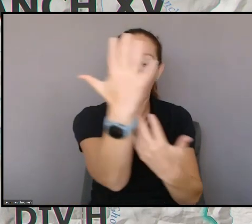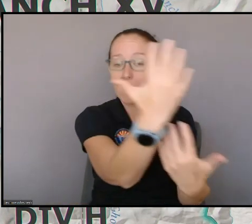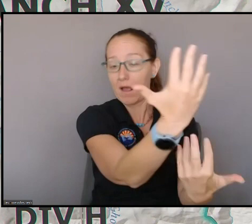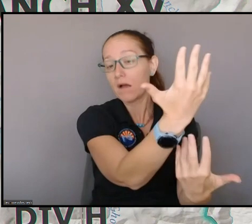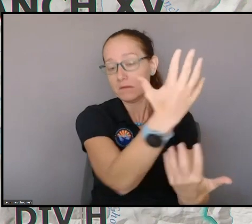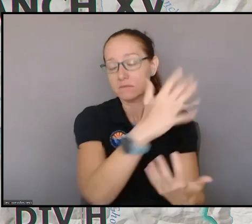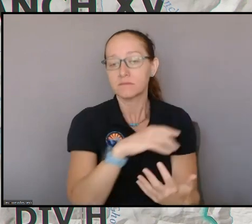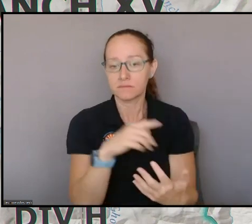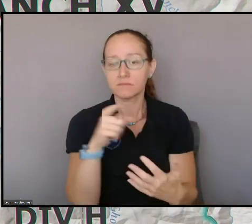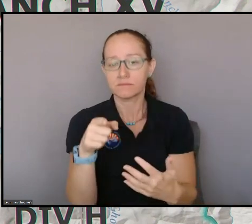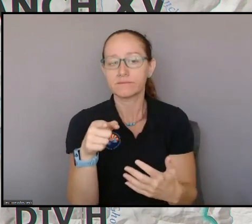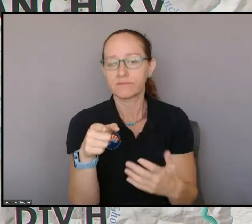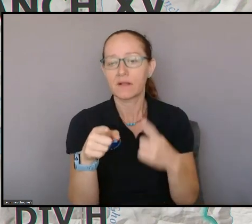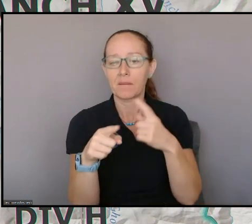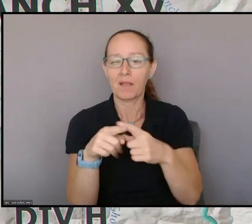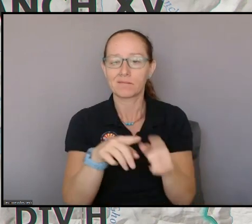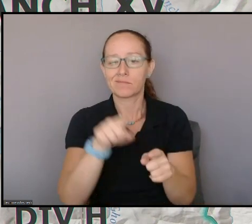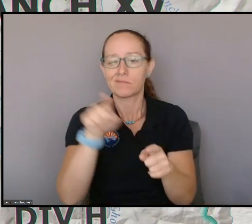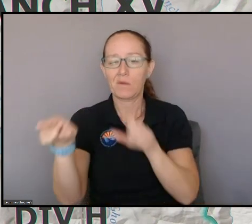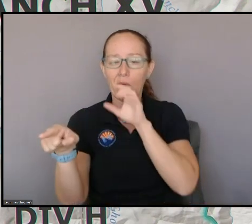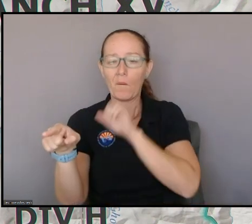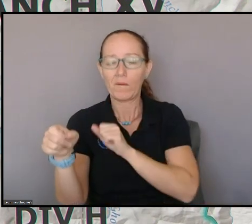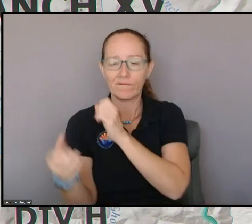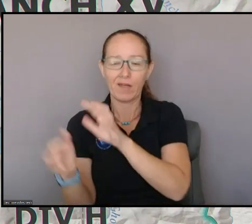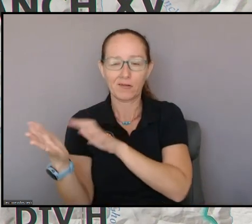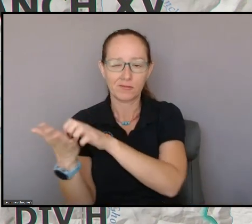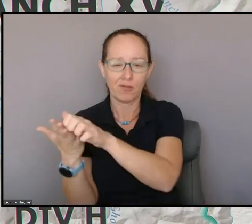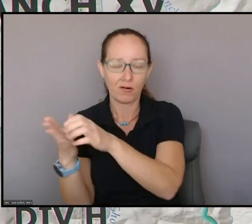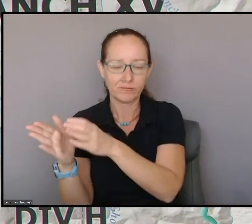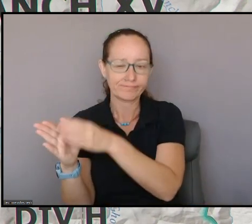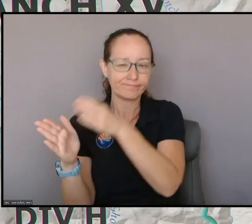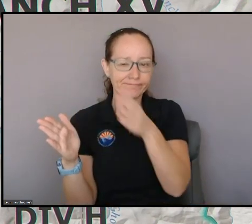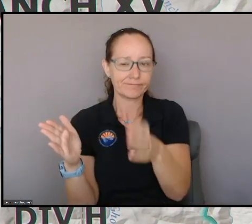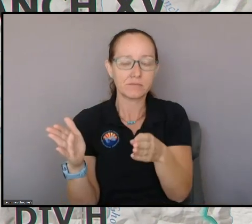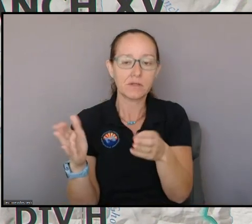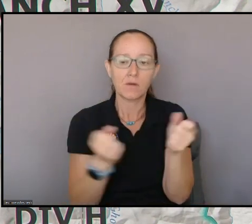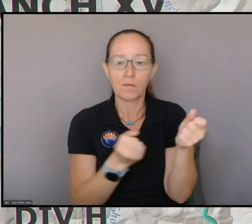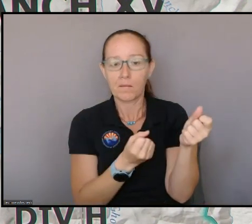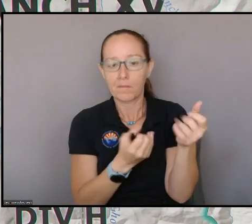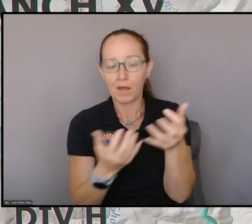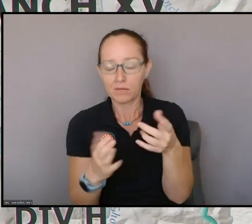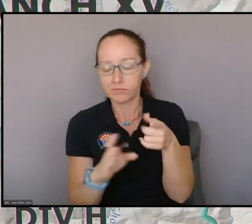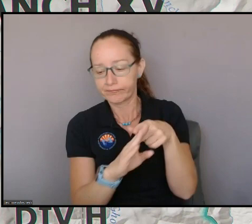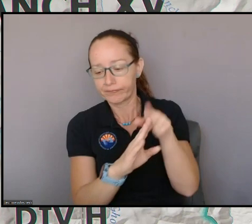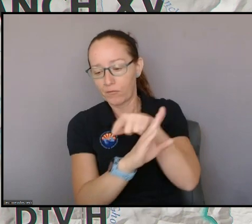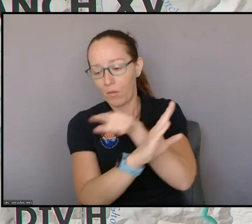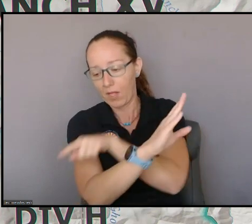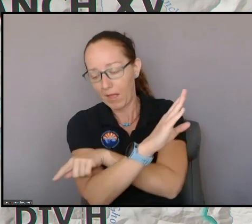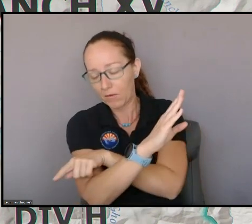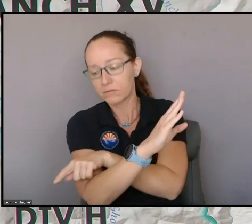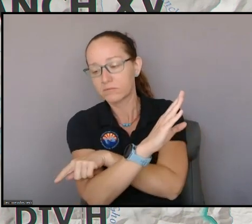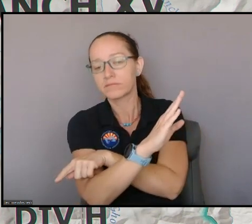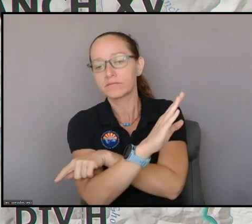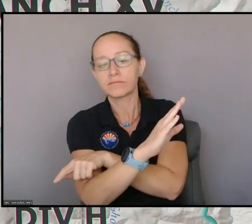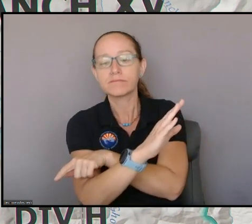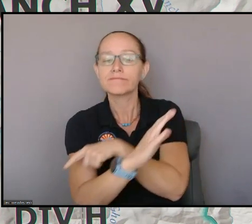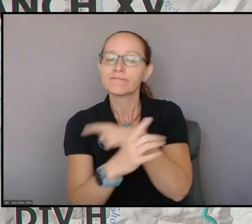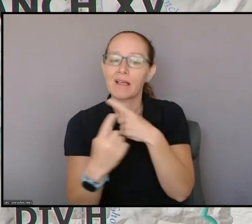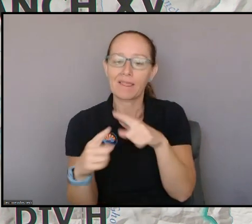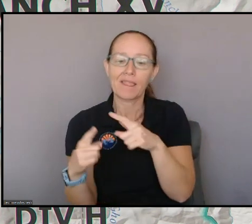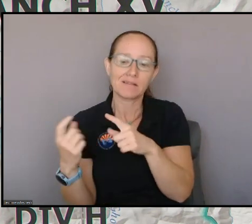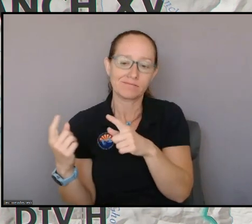That stuff kind of rolled out, burned back up into the black, and that was another large column that you guys saw yesterday